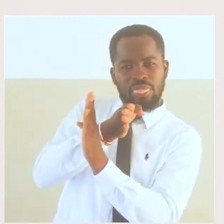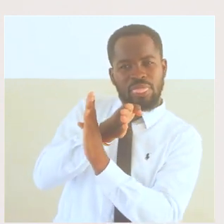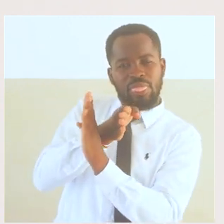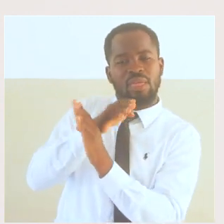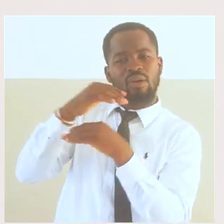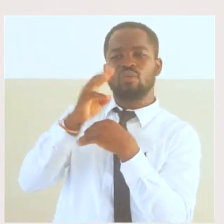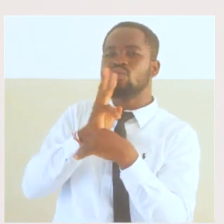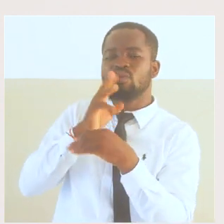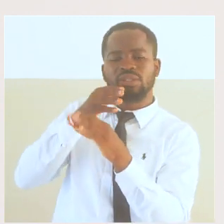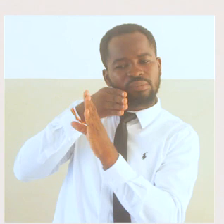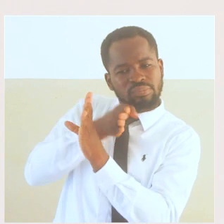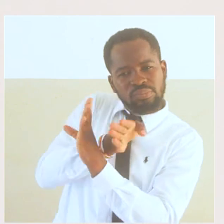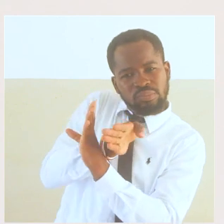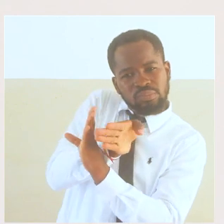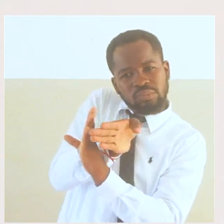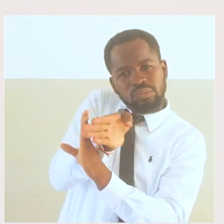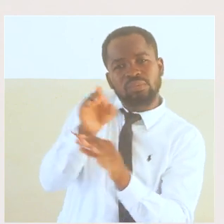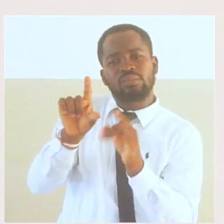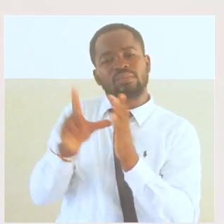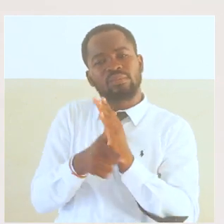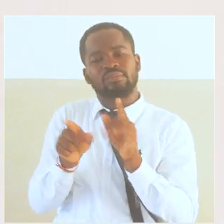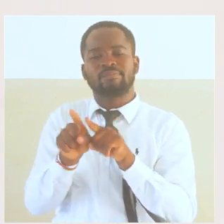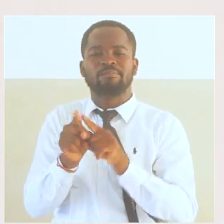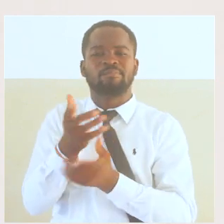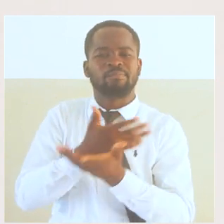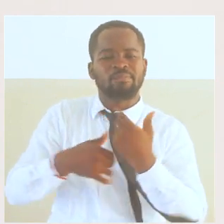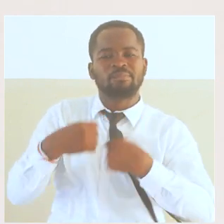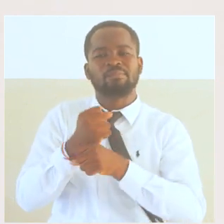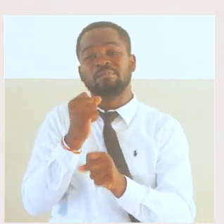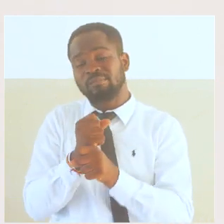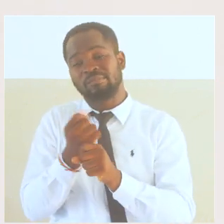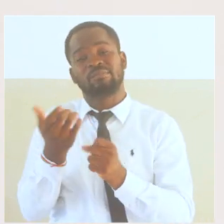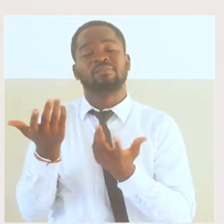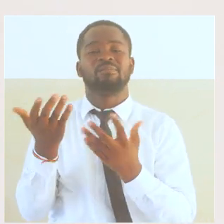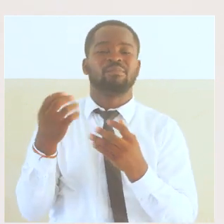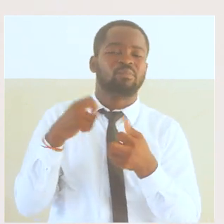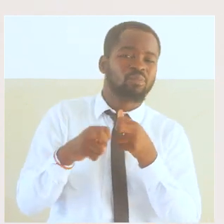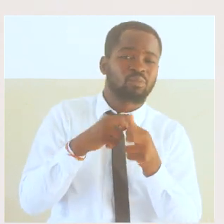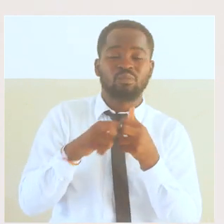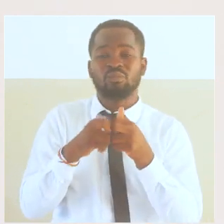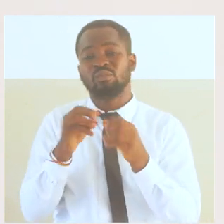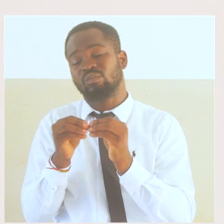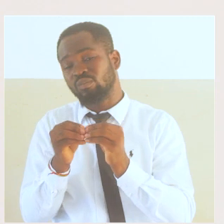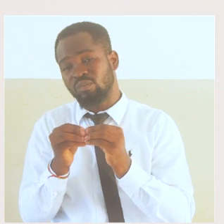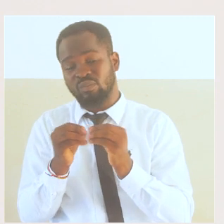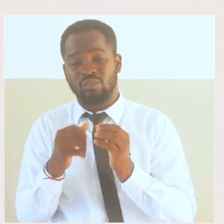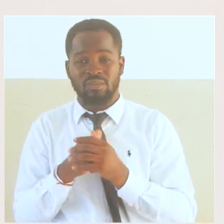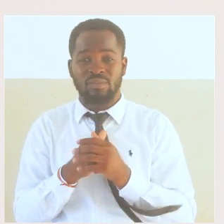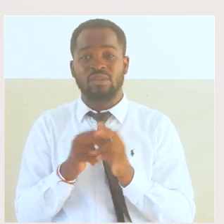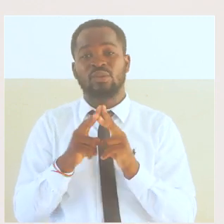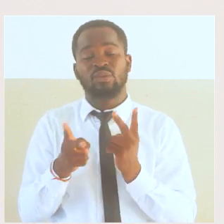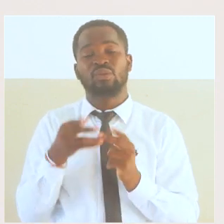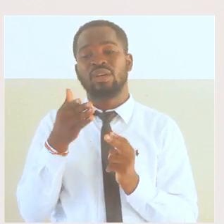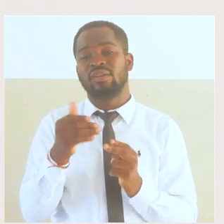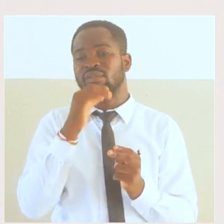into your tummy, then you wee out. So there's no total treatment, but it's just managed. This tube